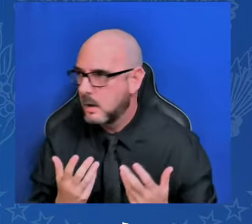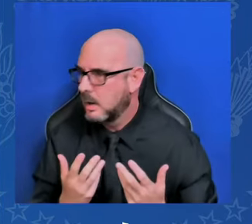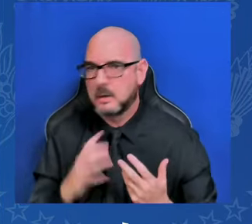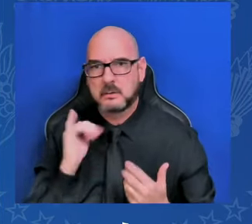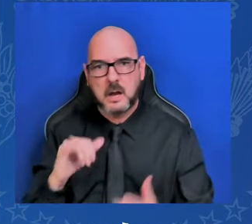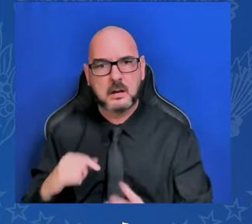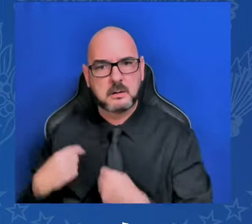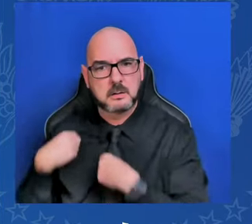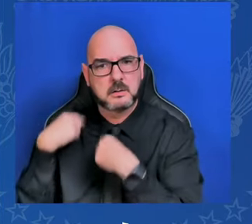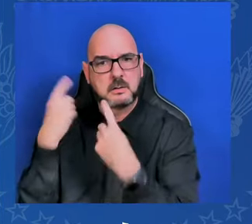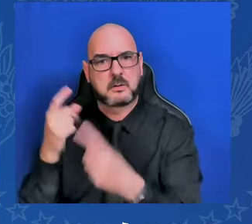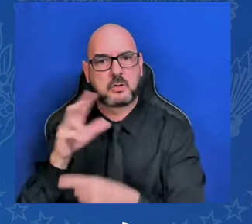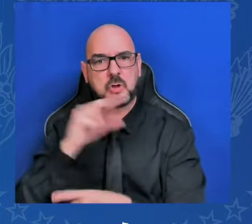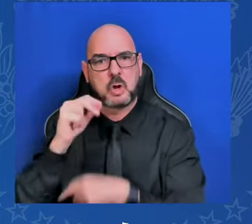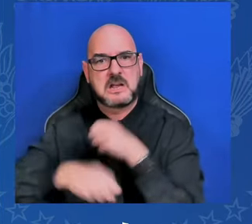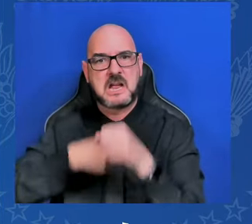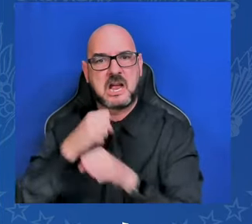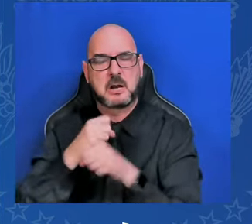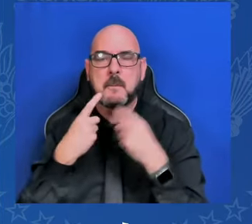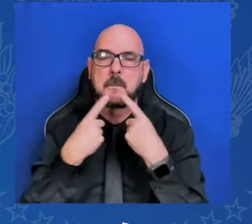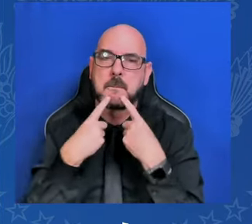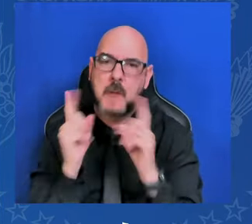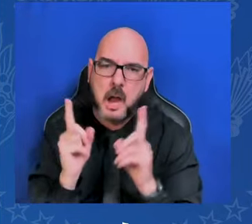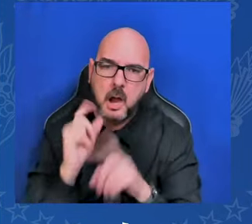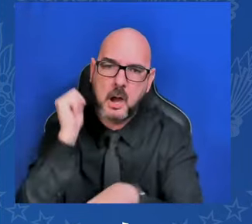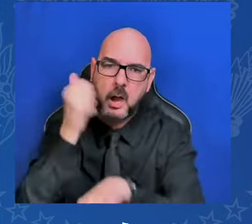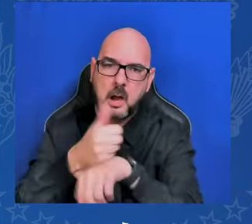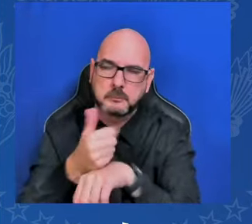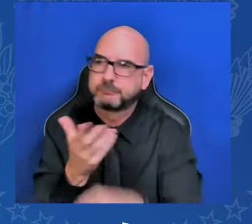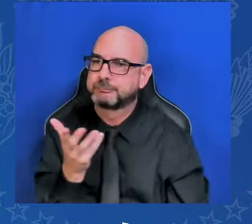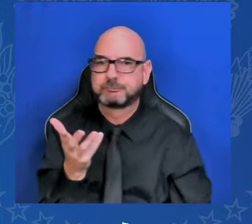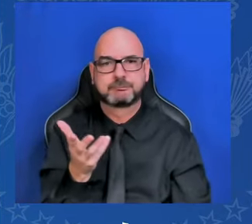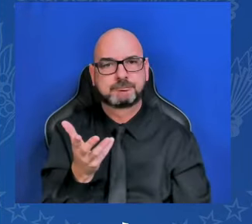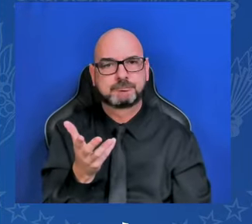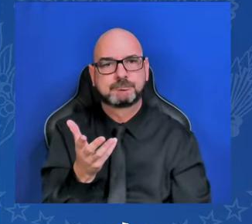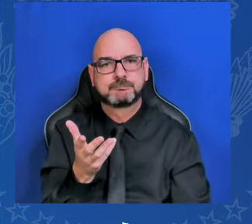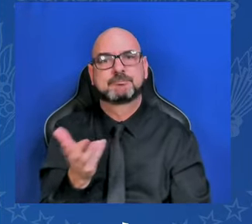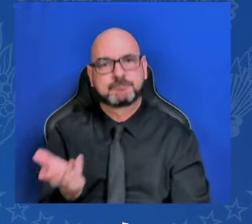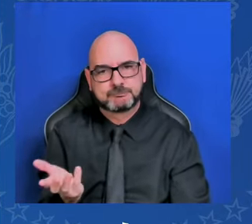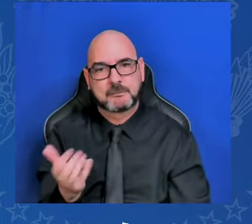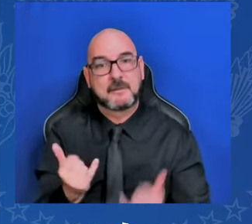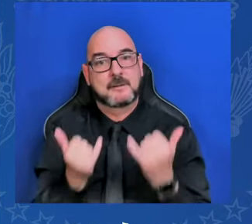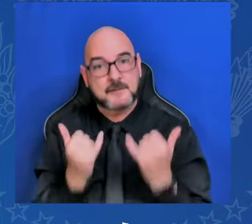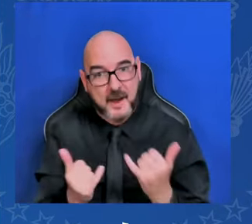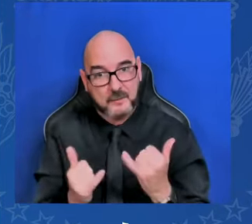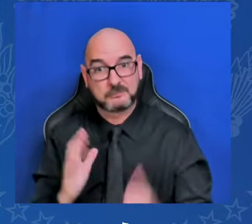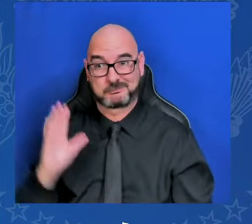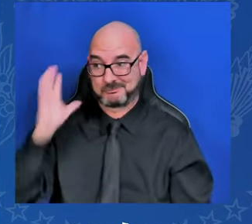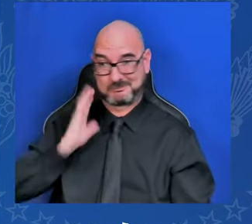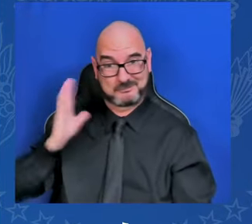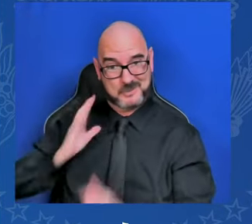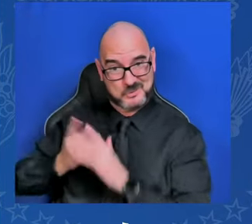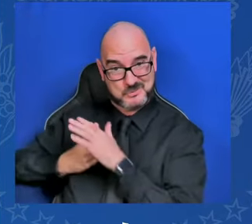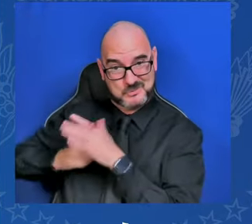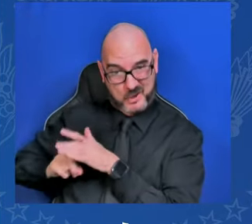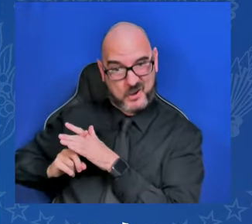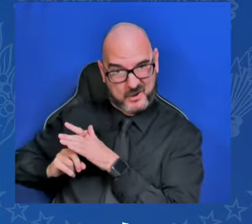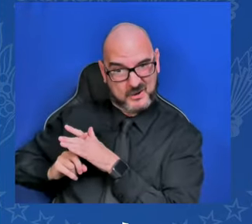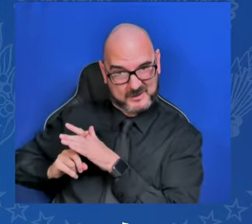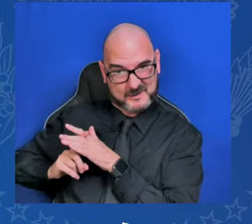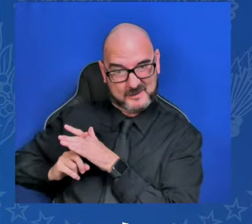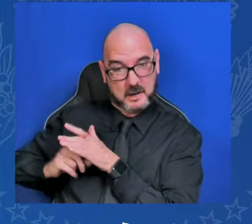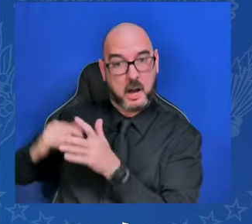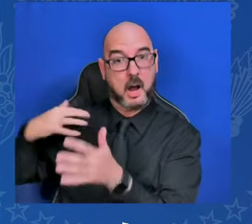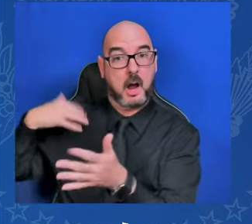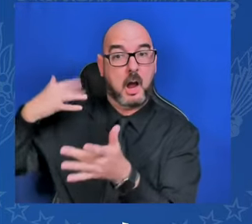and lay the foundation for us to do more. How it started versus how it's going. When President